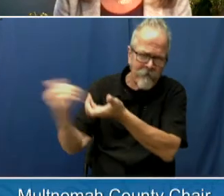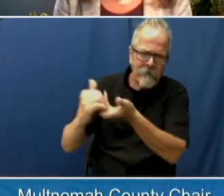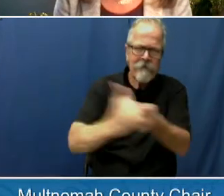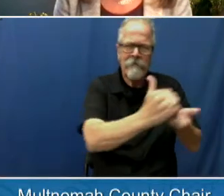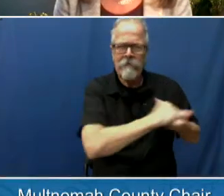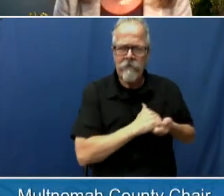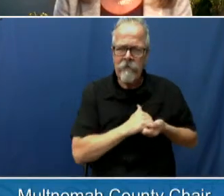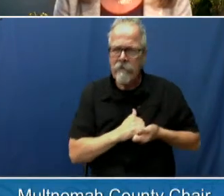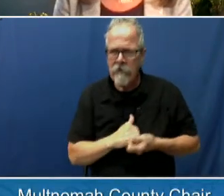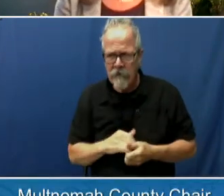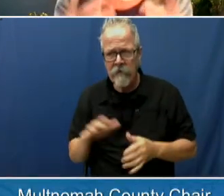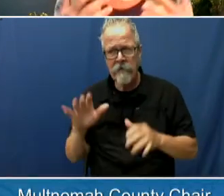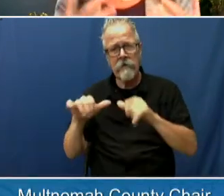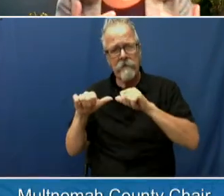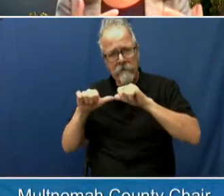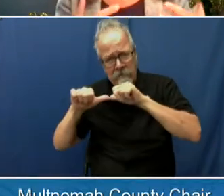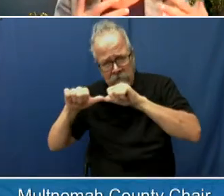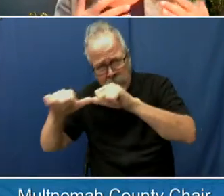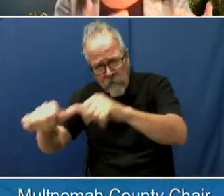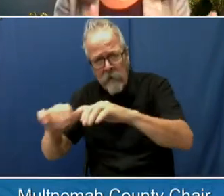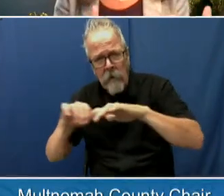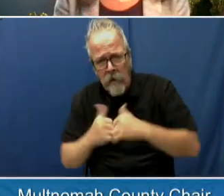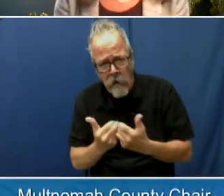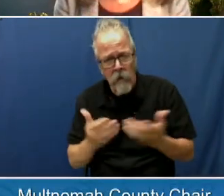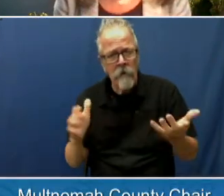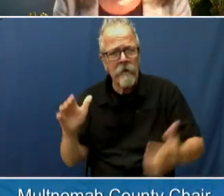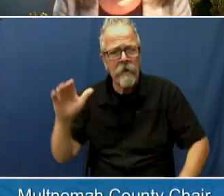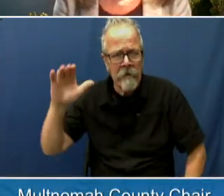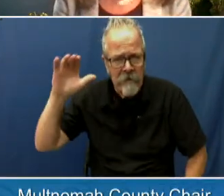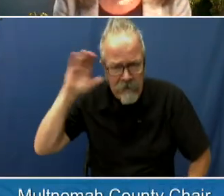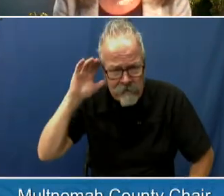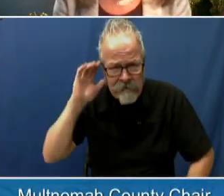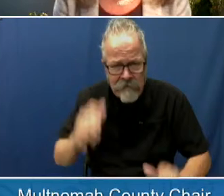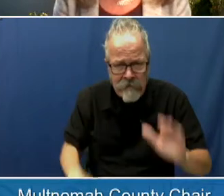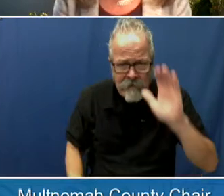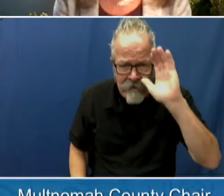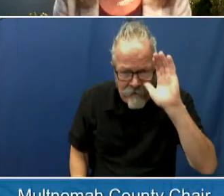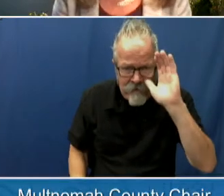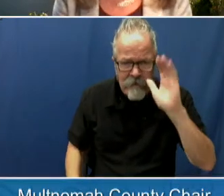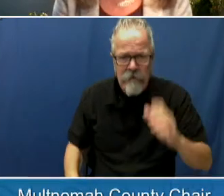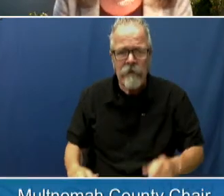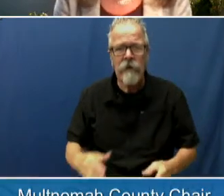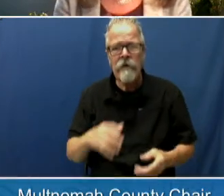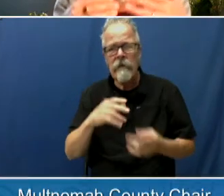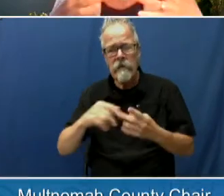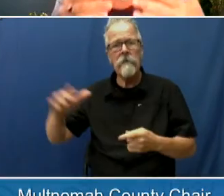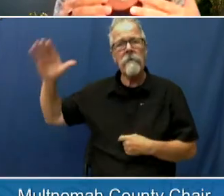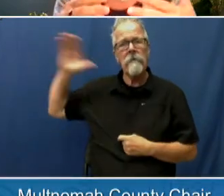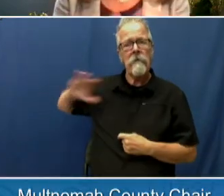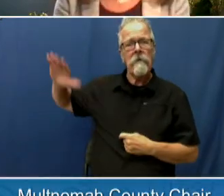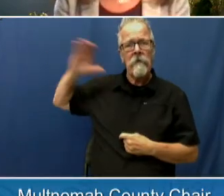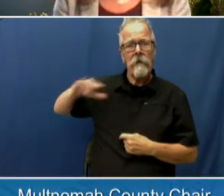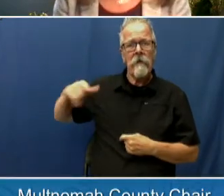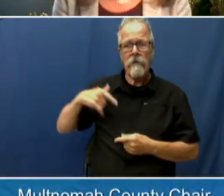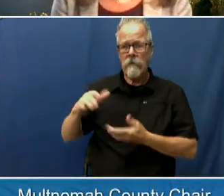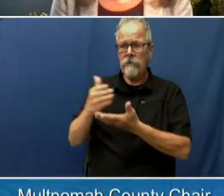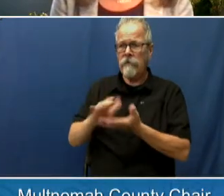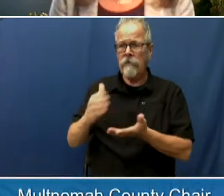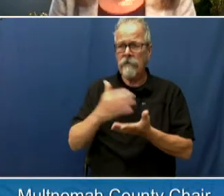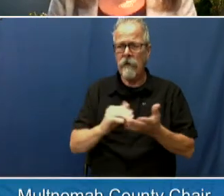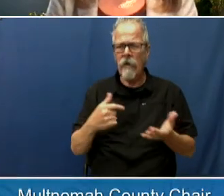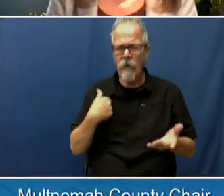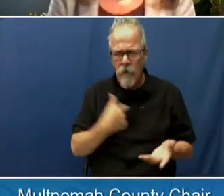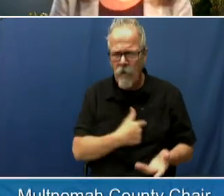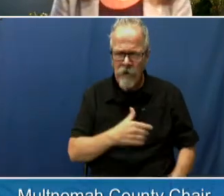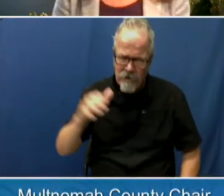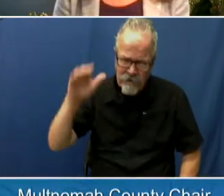is to listen and be led by those who have often been and sometimes still are spoken over.